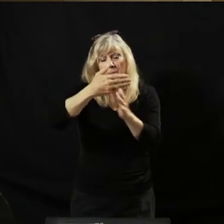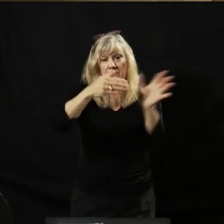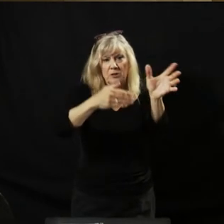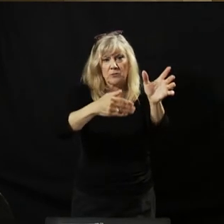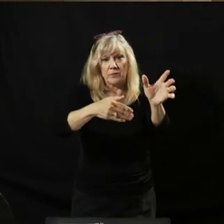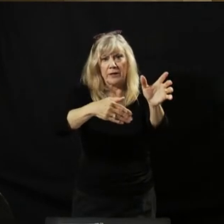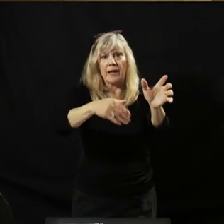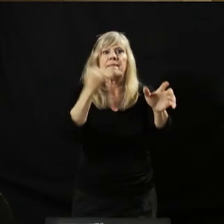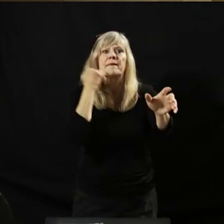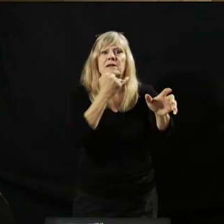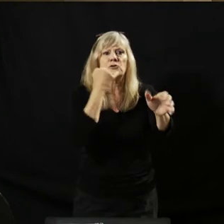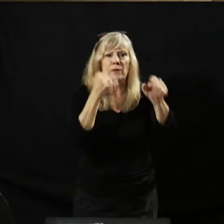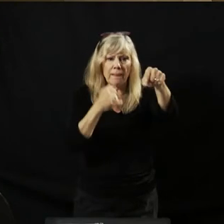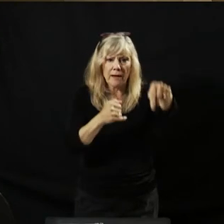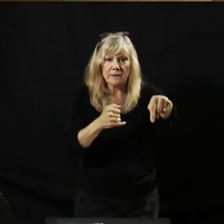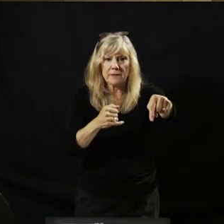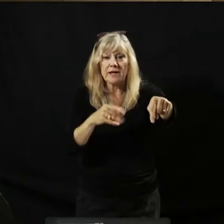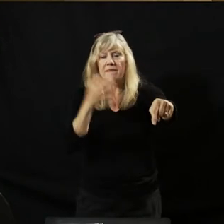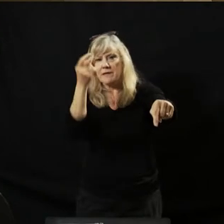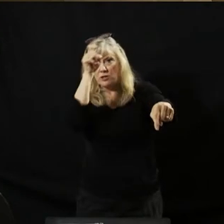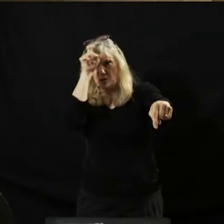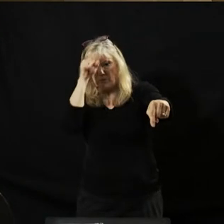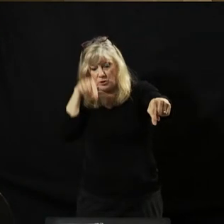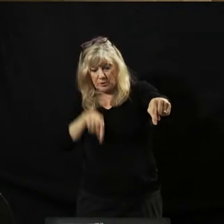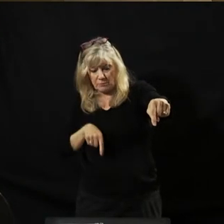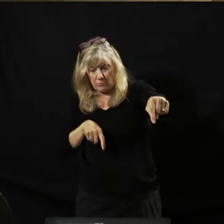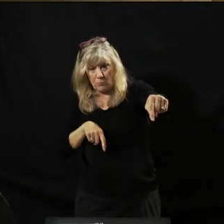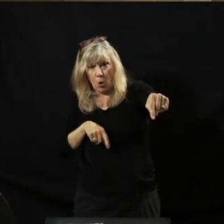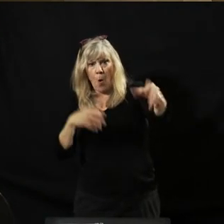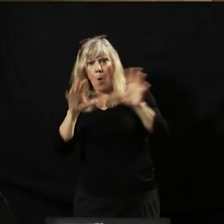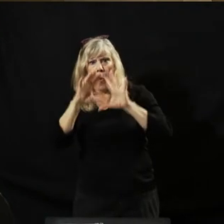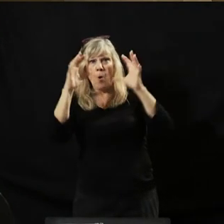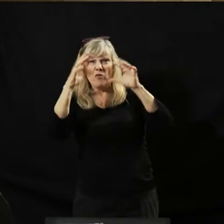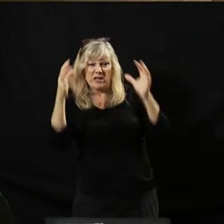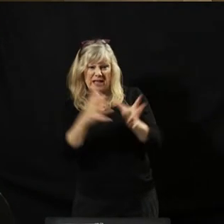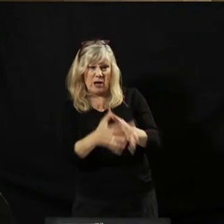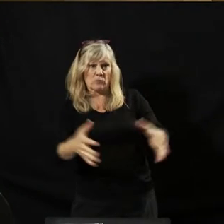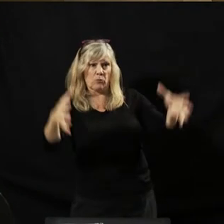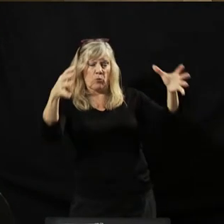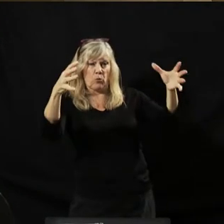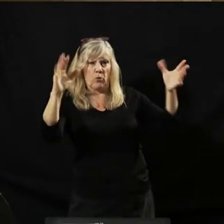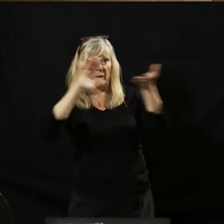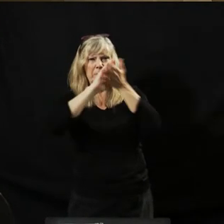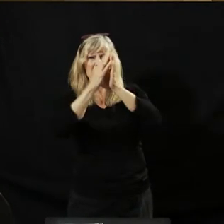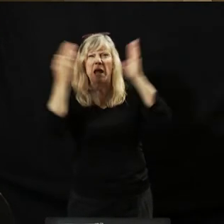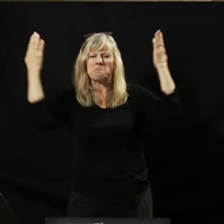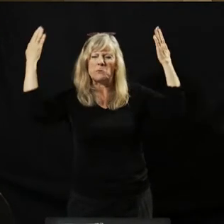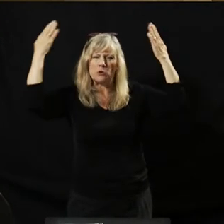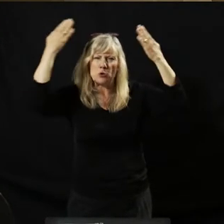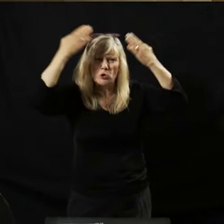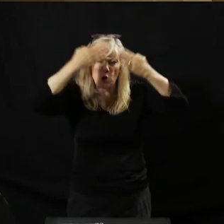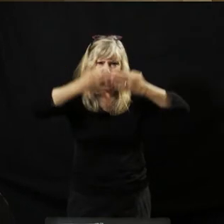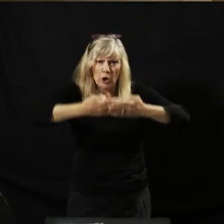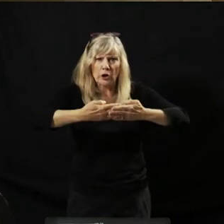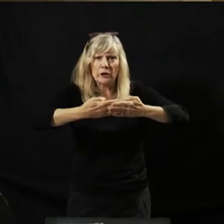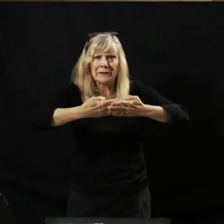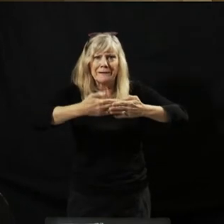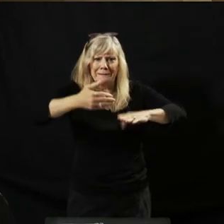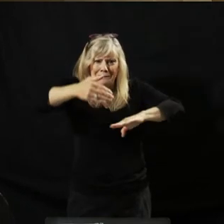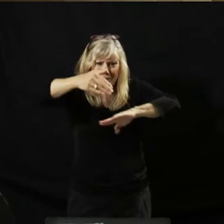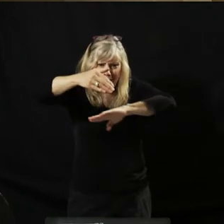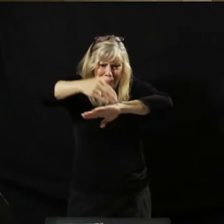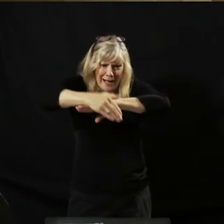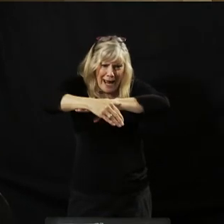Egyptians and that of Israel. But the cloud now became dark, and thus the night